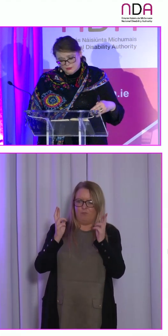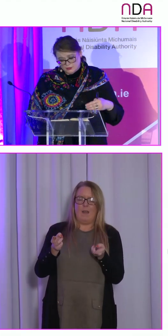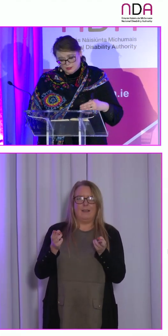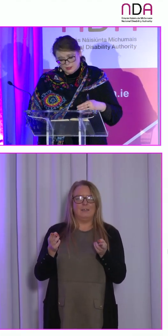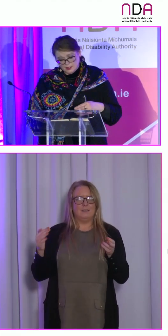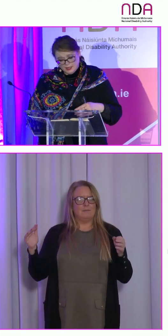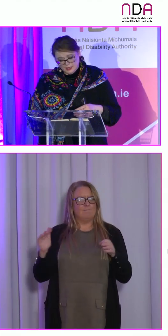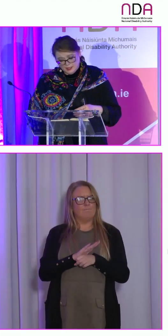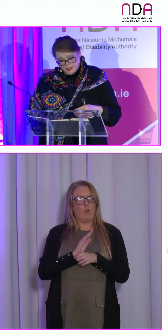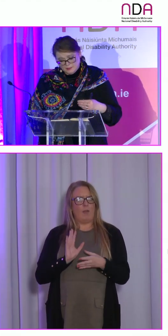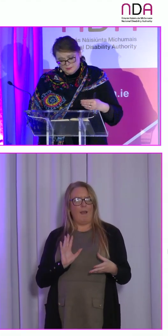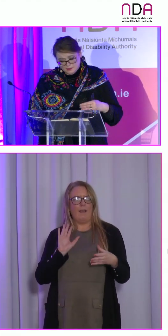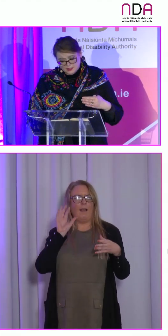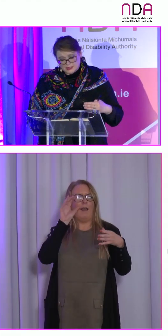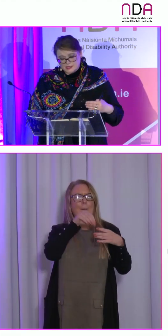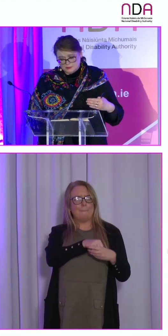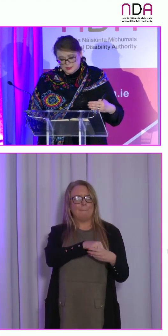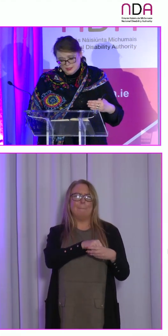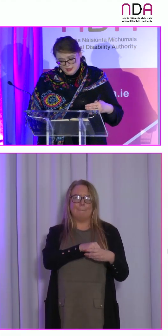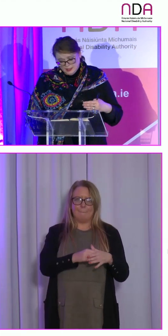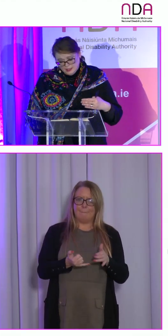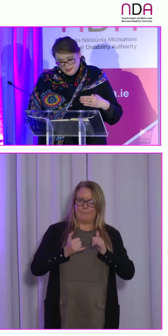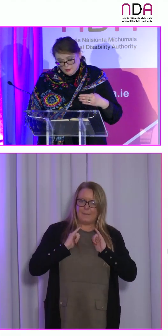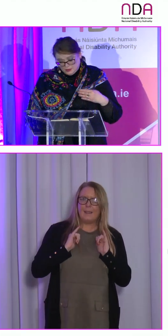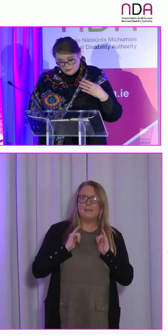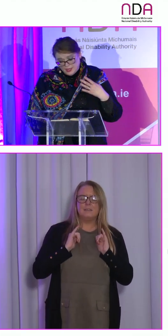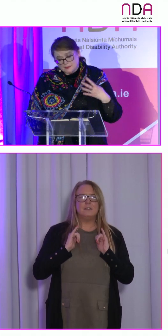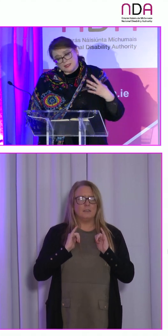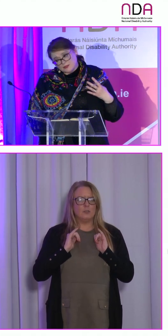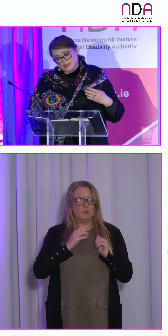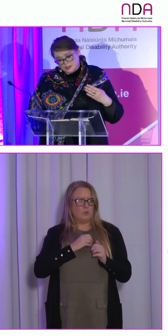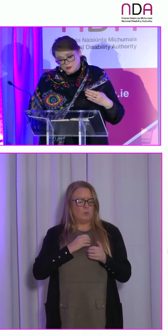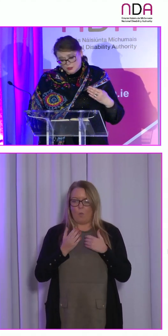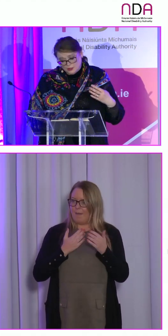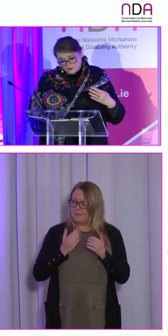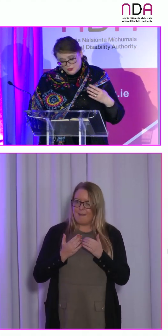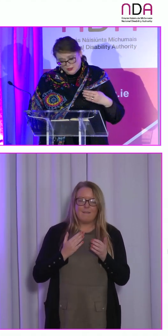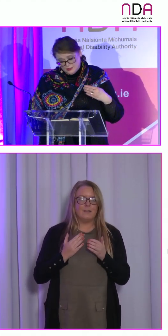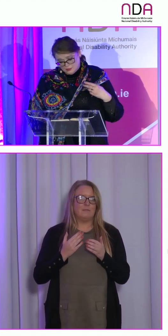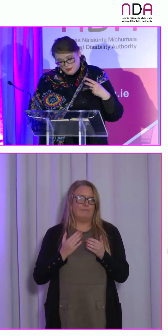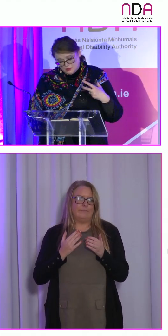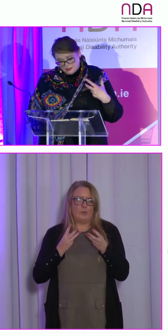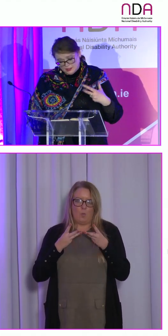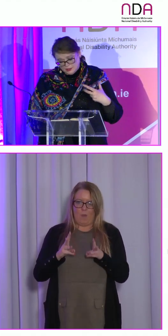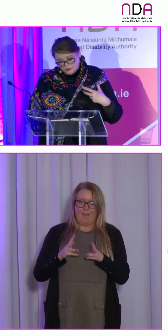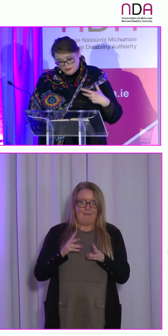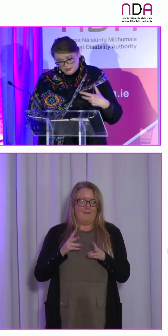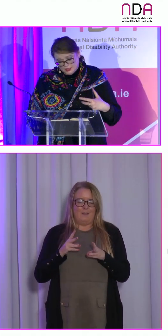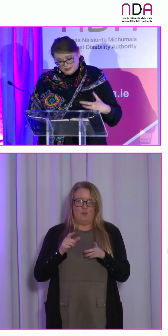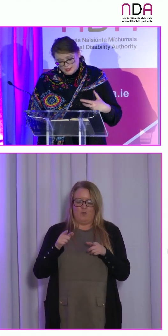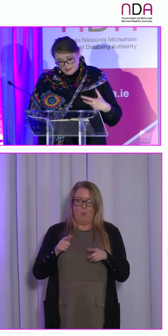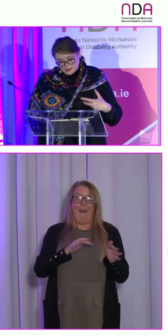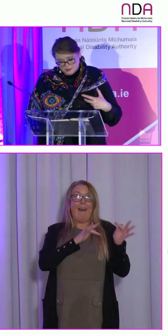fullest of your ability to be whatever aspect of it that you were looking for, that somehow that you